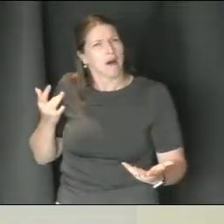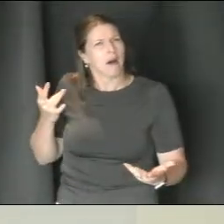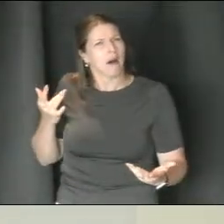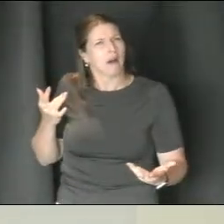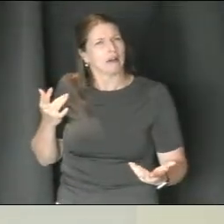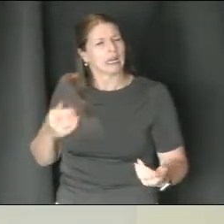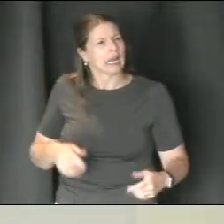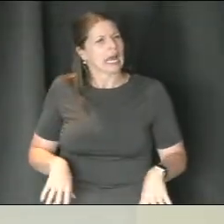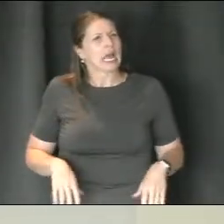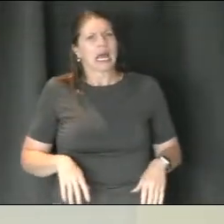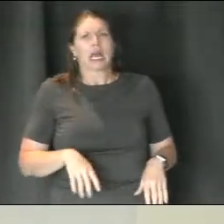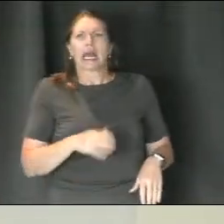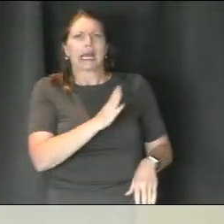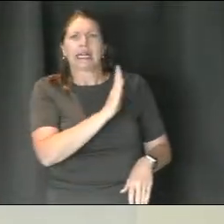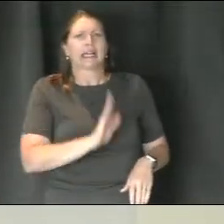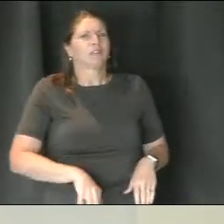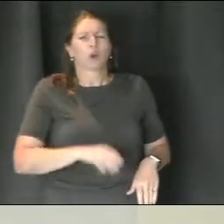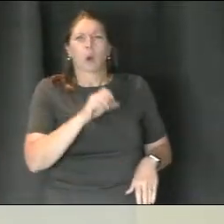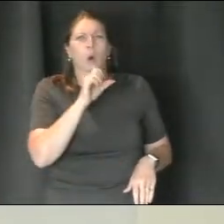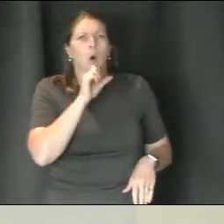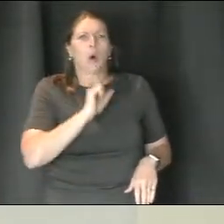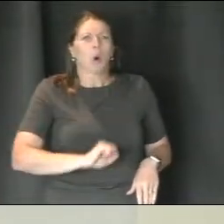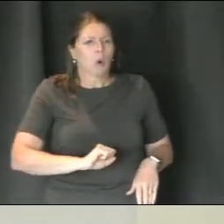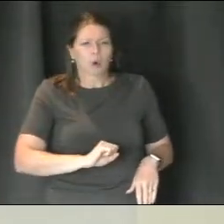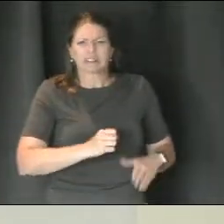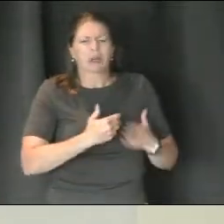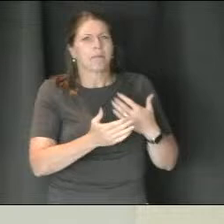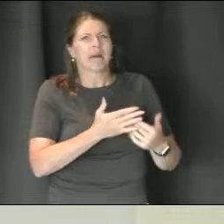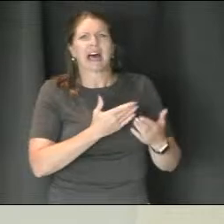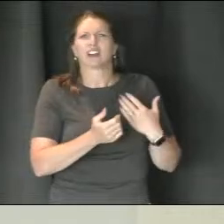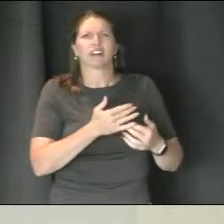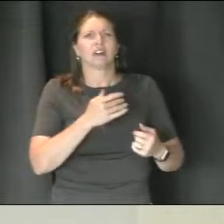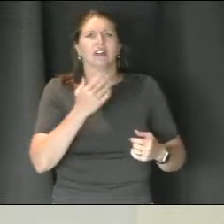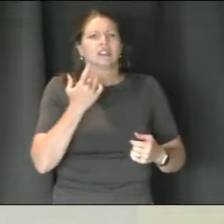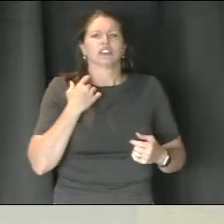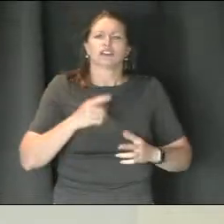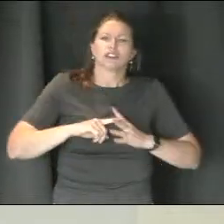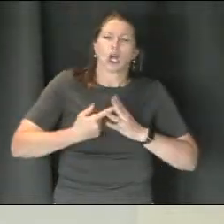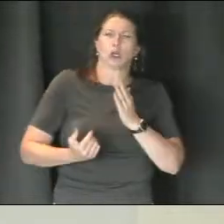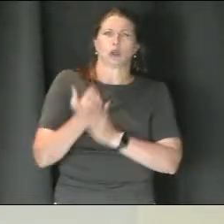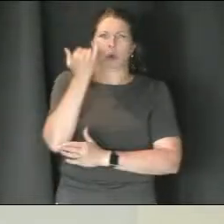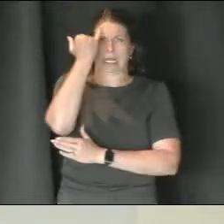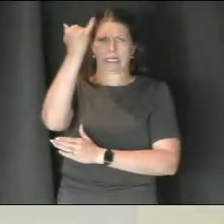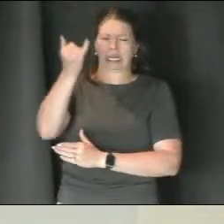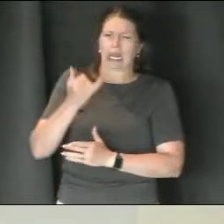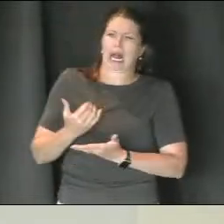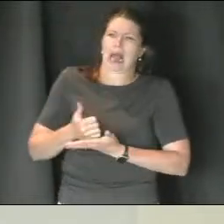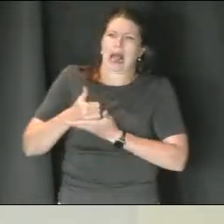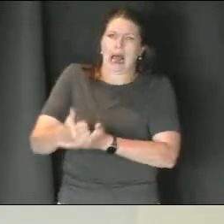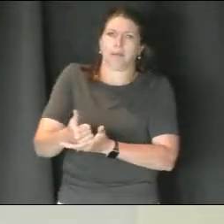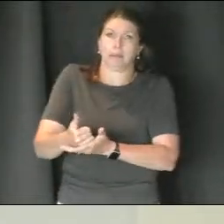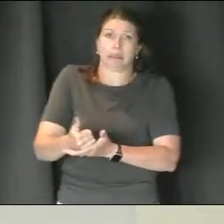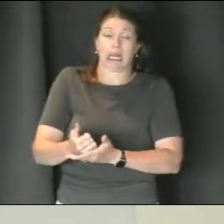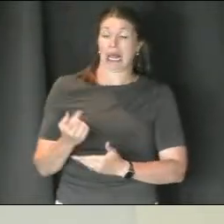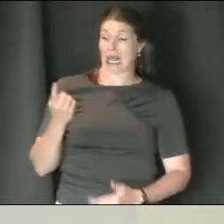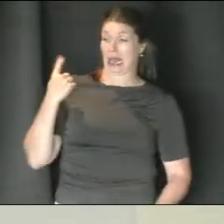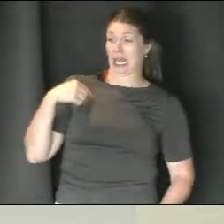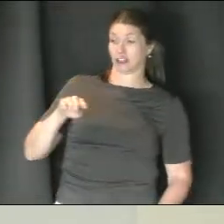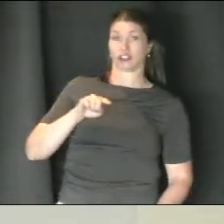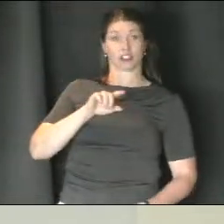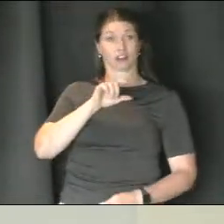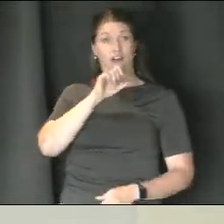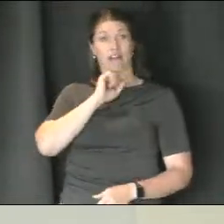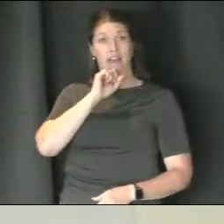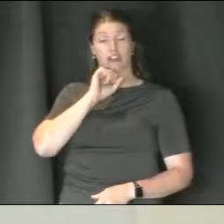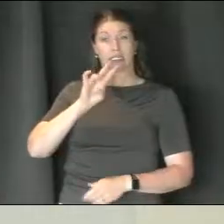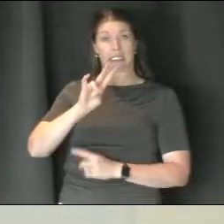that. Last September, at the age of 71, I was elected as president of the 50+